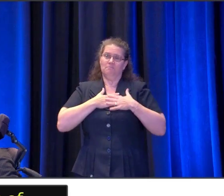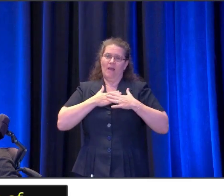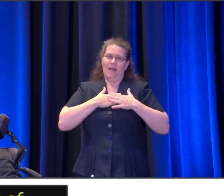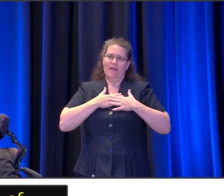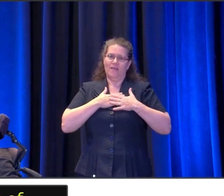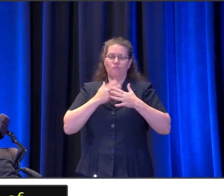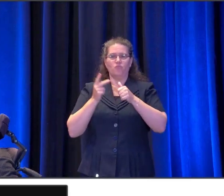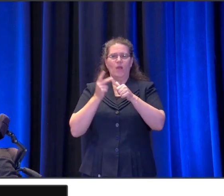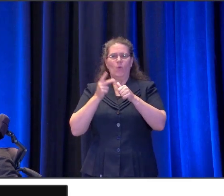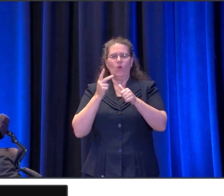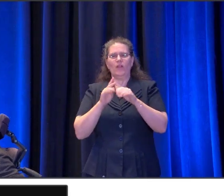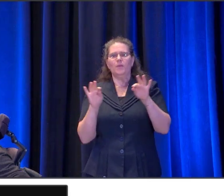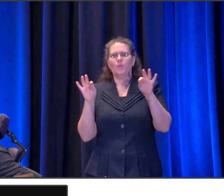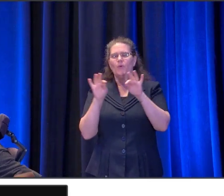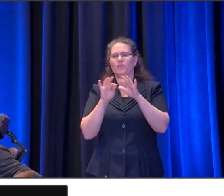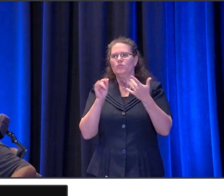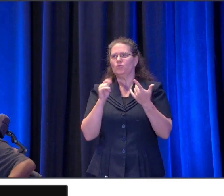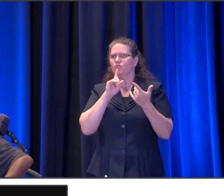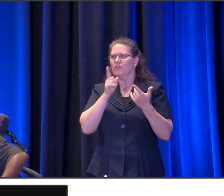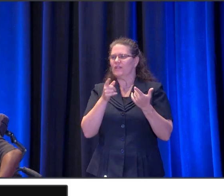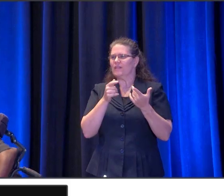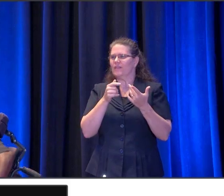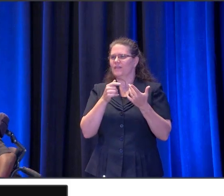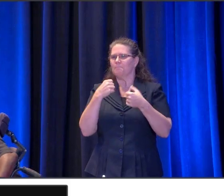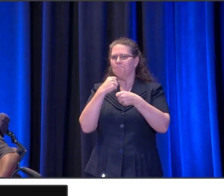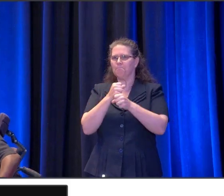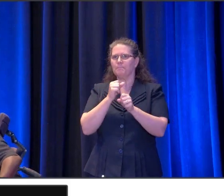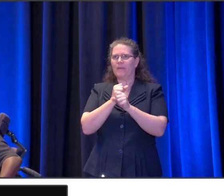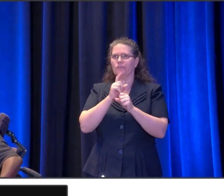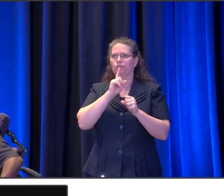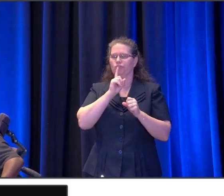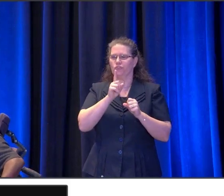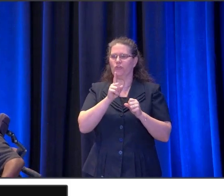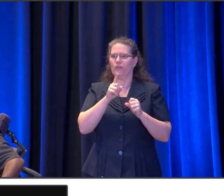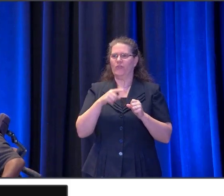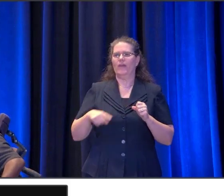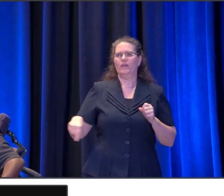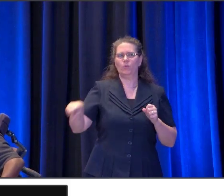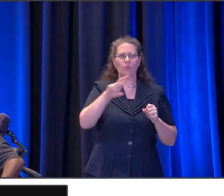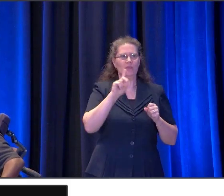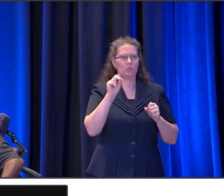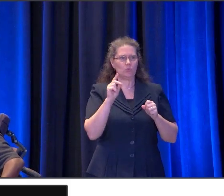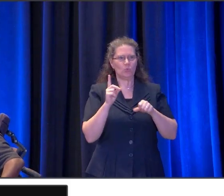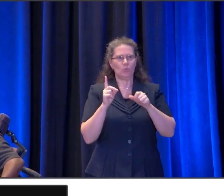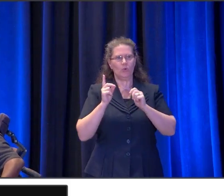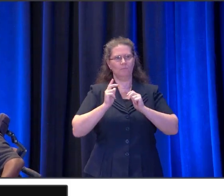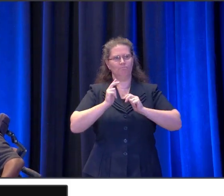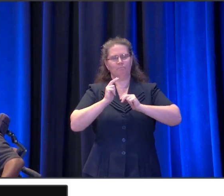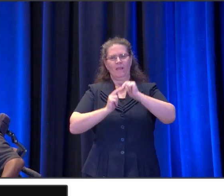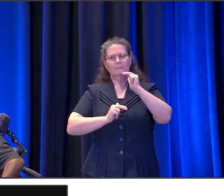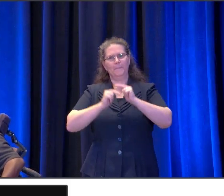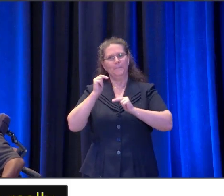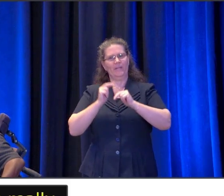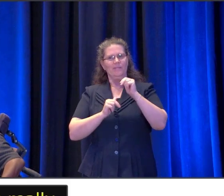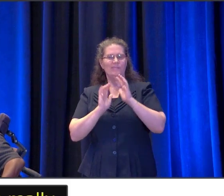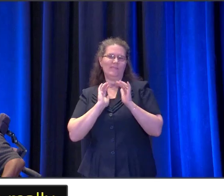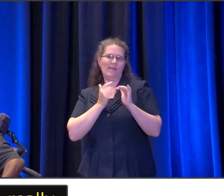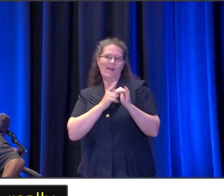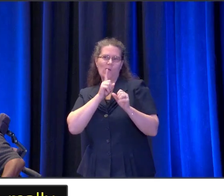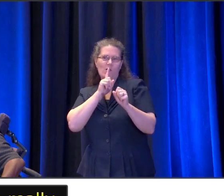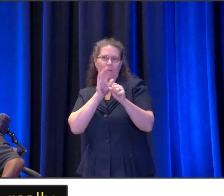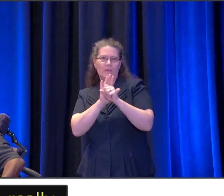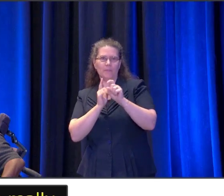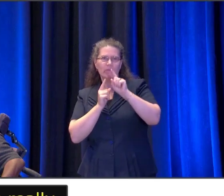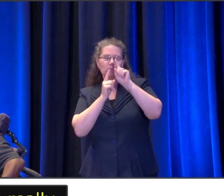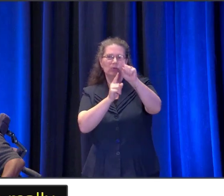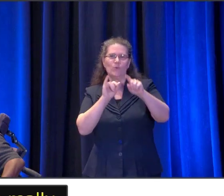for me, I think it's really continuing to ensure that we build our commitment to an independent living network